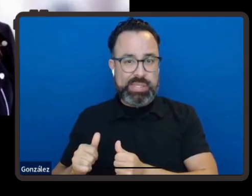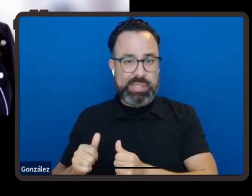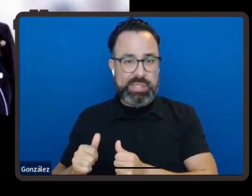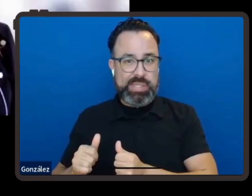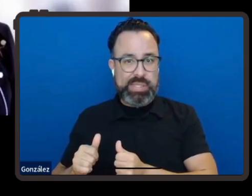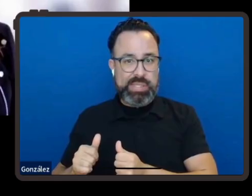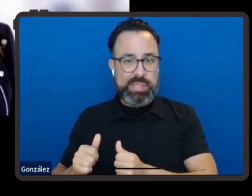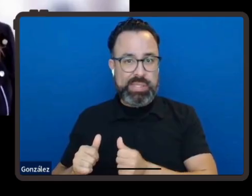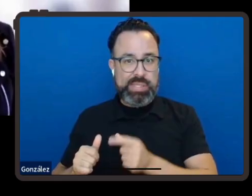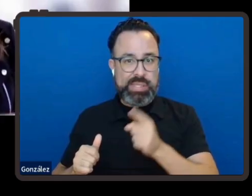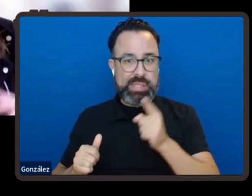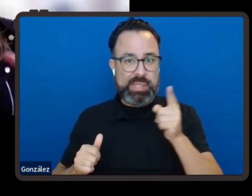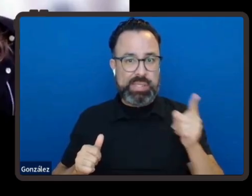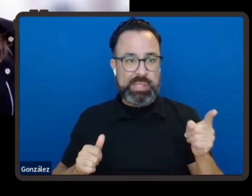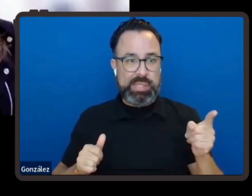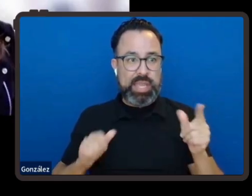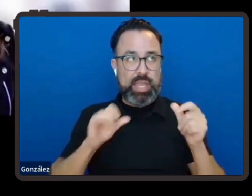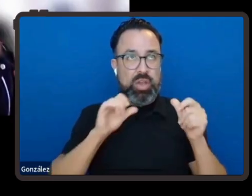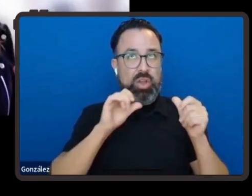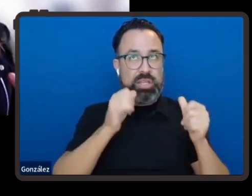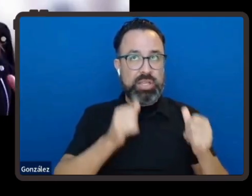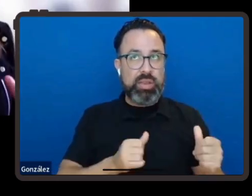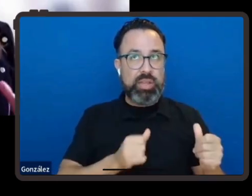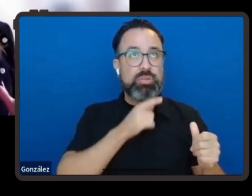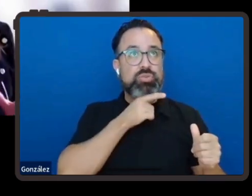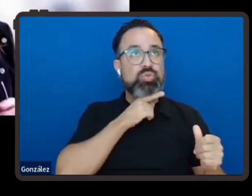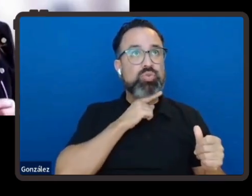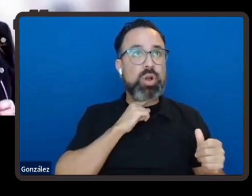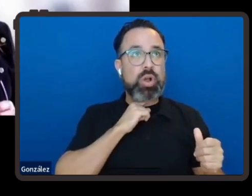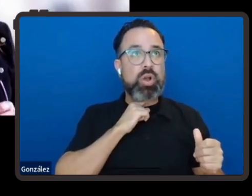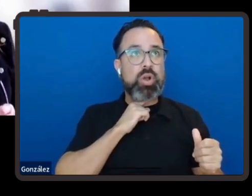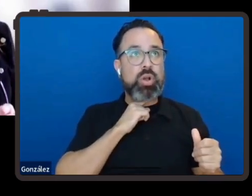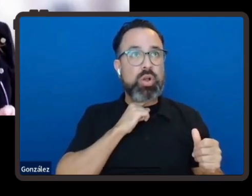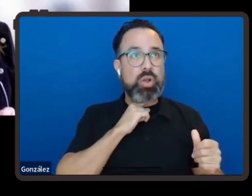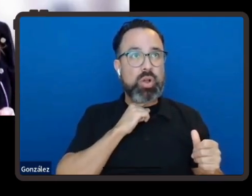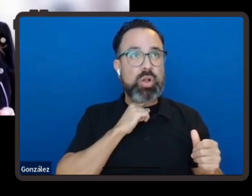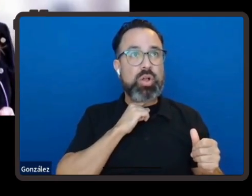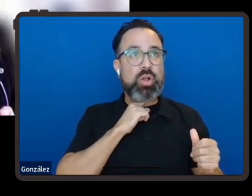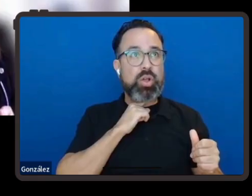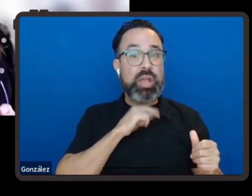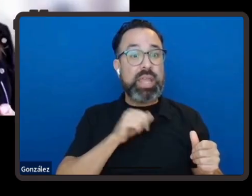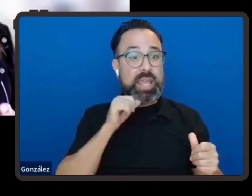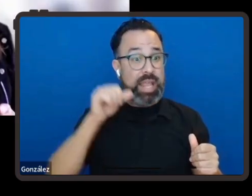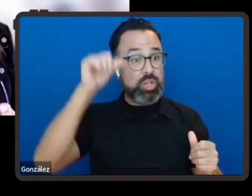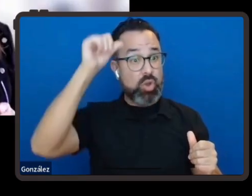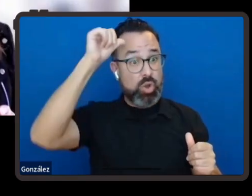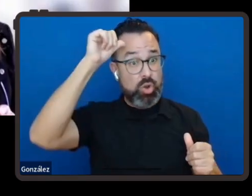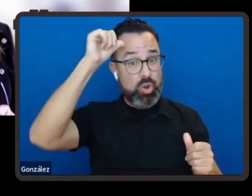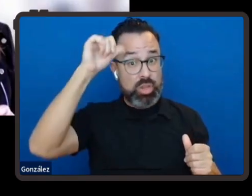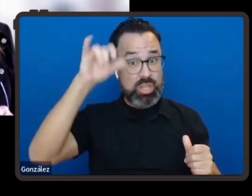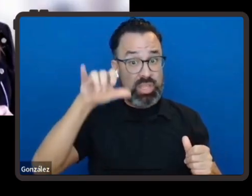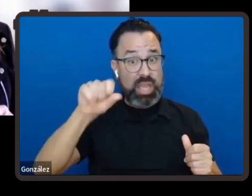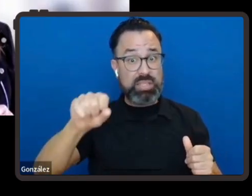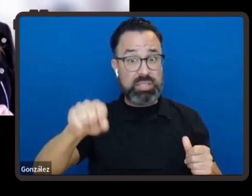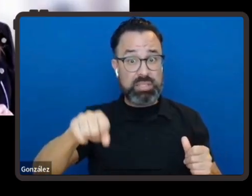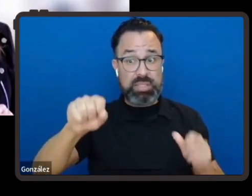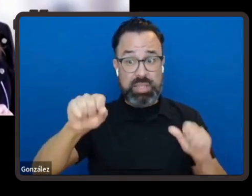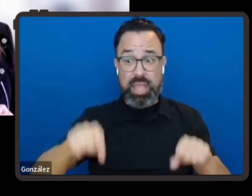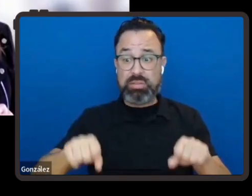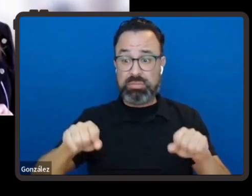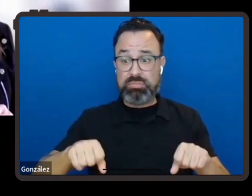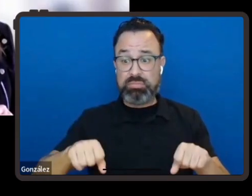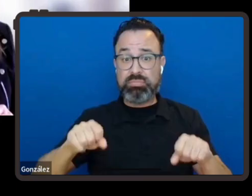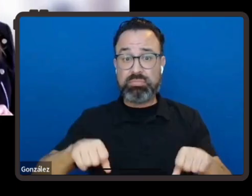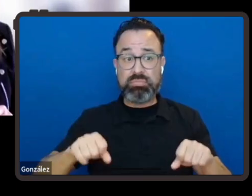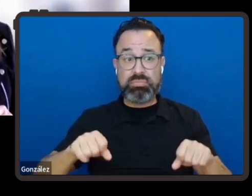Deterioration in swallowing. So is there deterioration in yeah, swallowing in adulthood? I say yes to that. There can be. So I